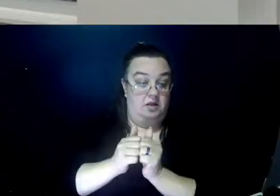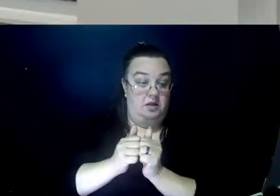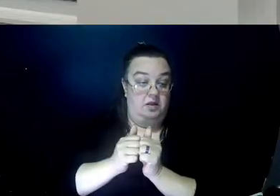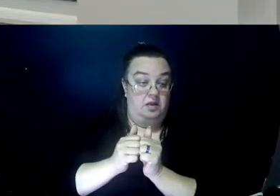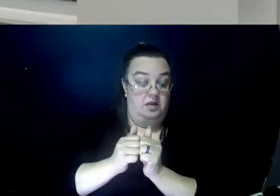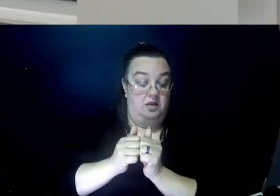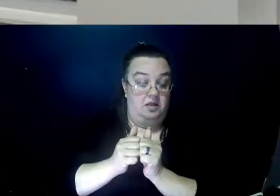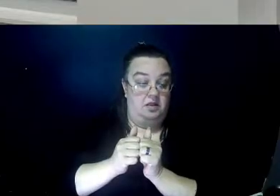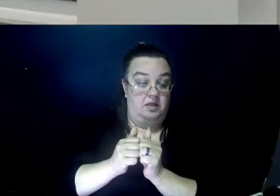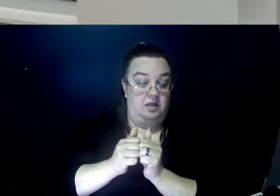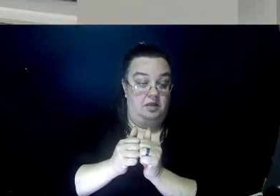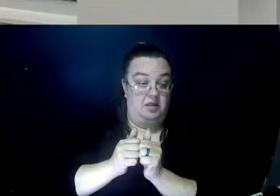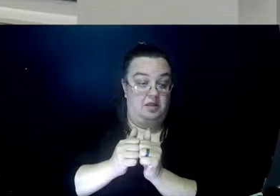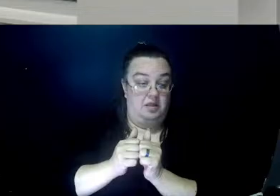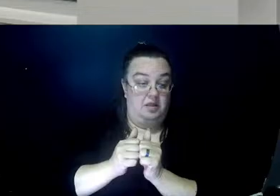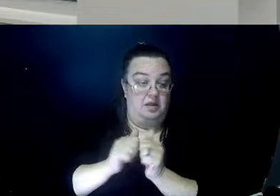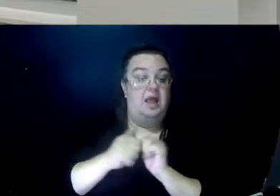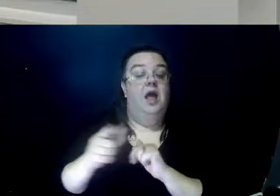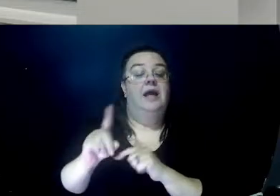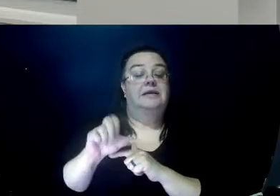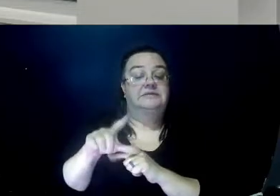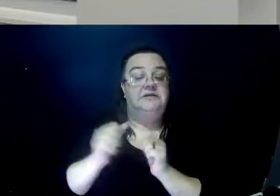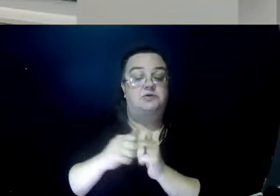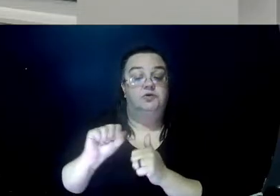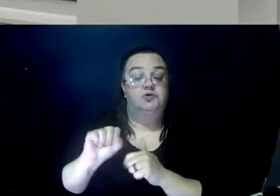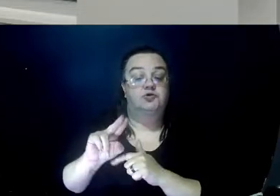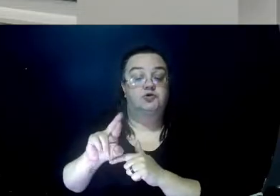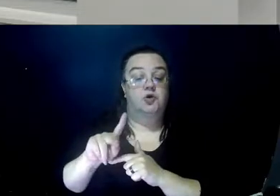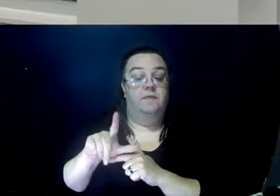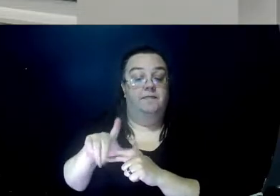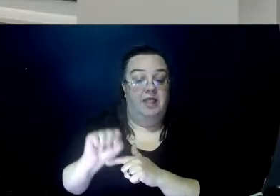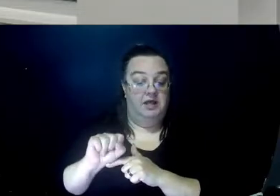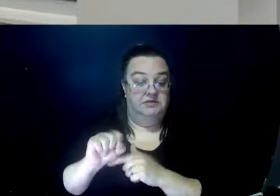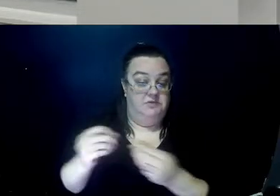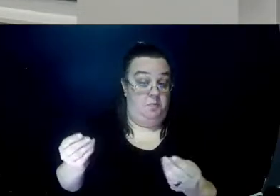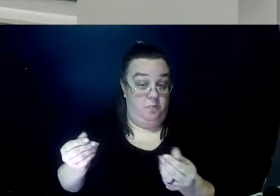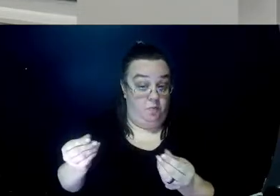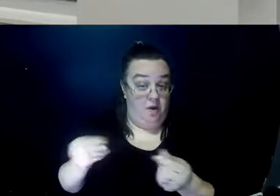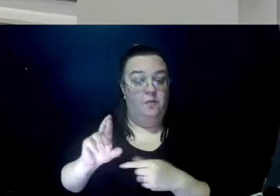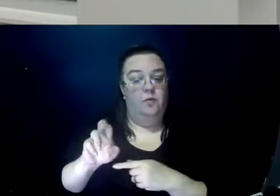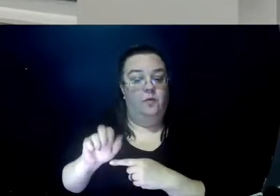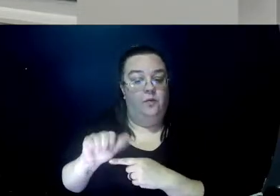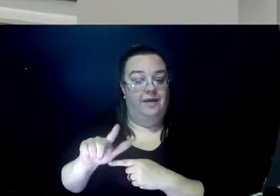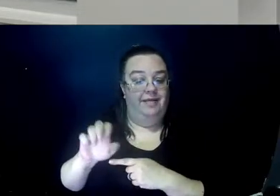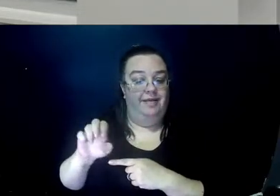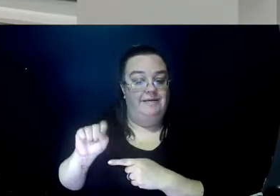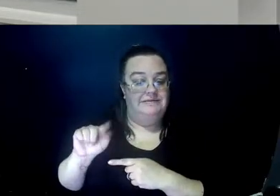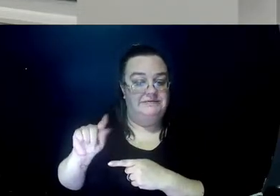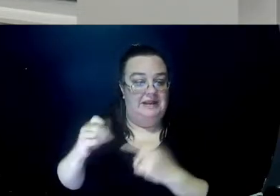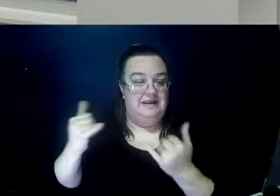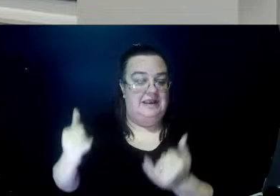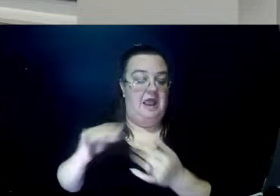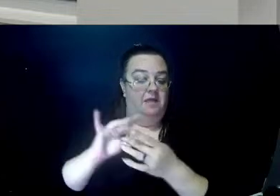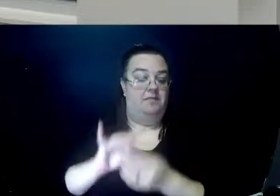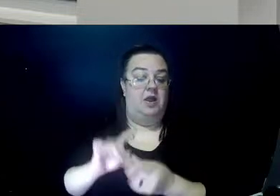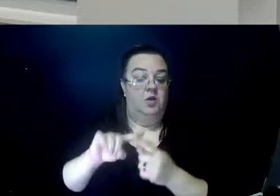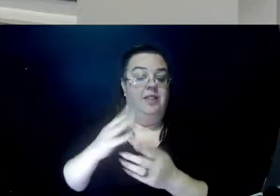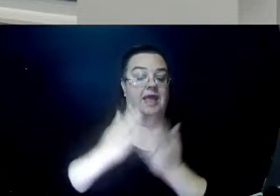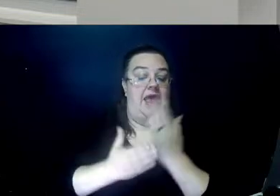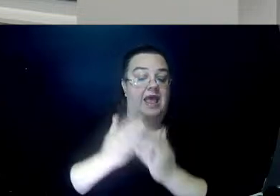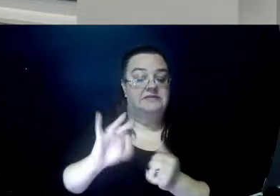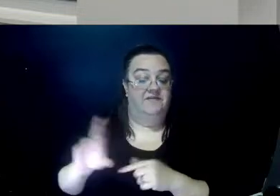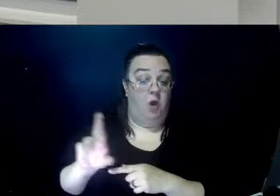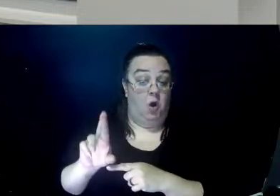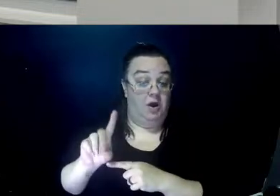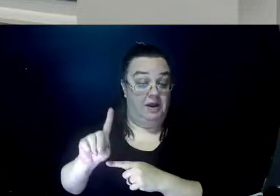deals with surplus real estate. And now it's in the hands of the RDA. So